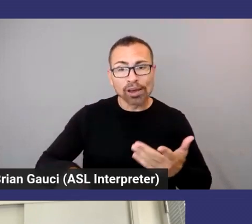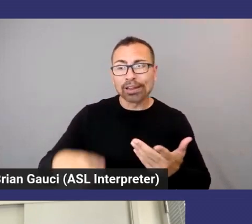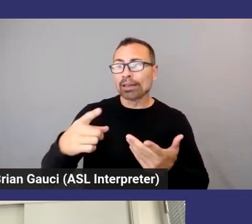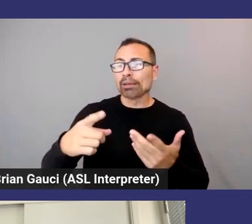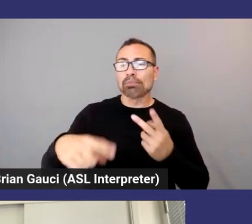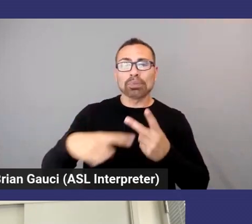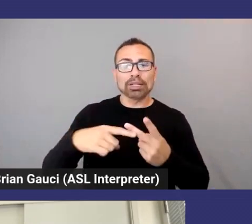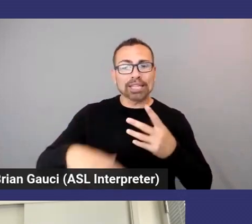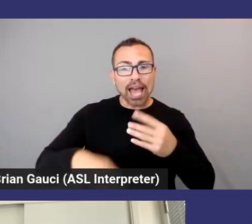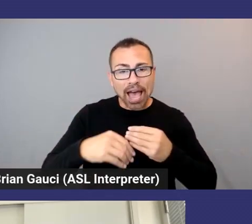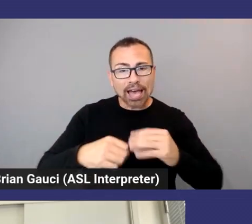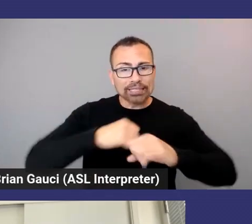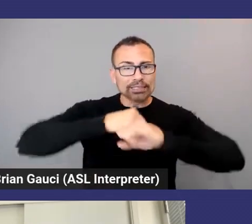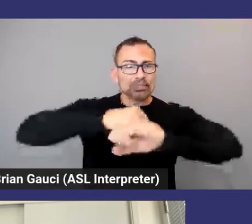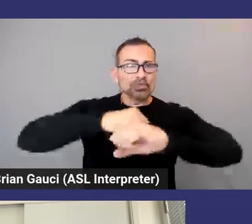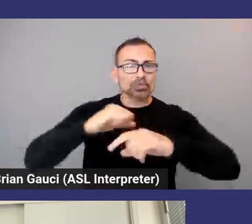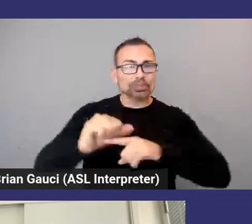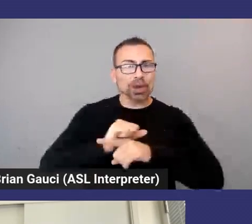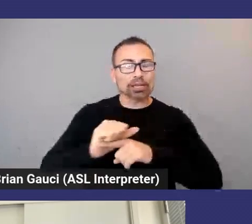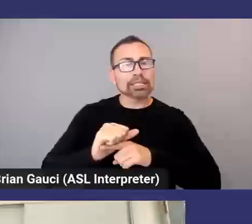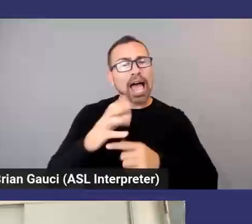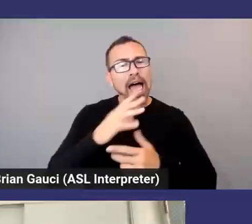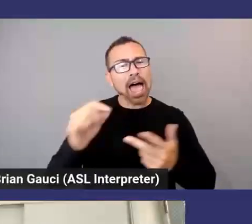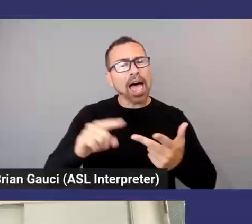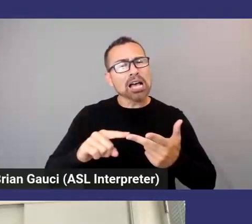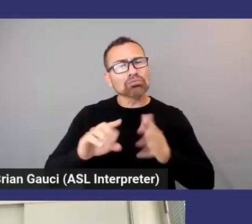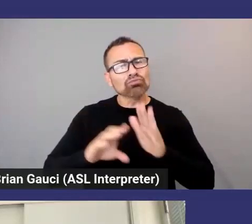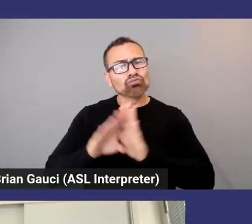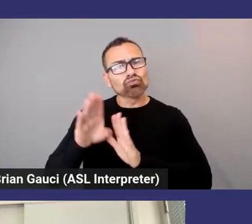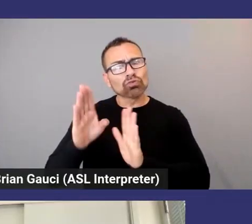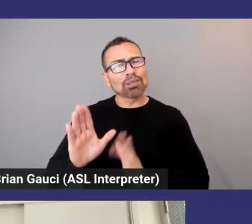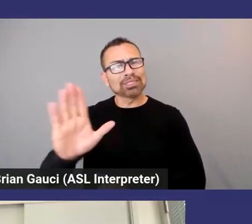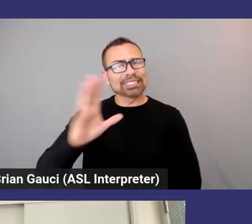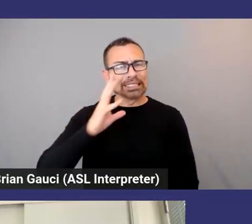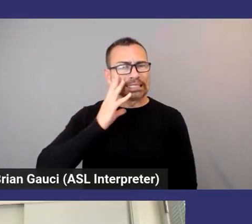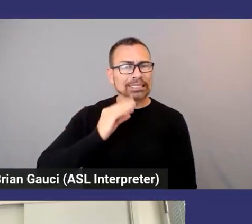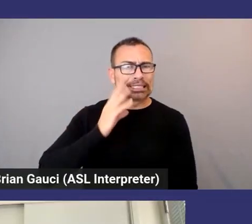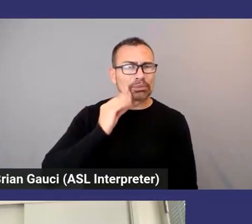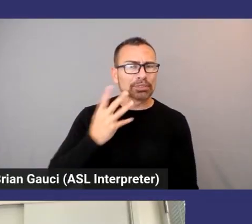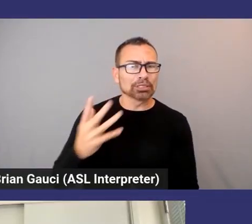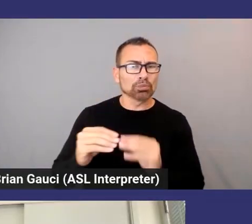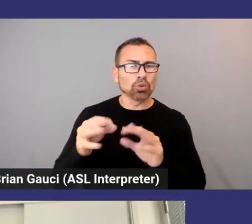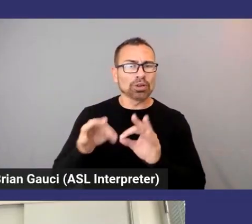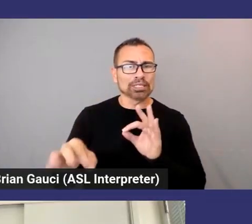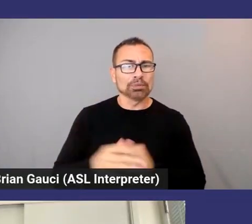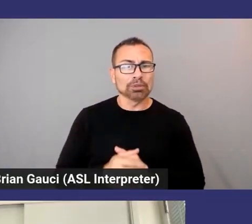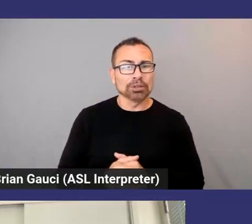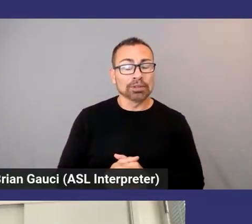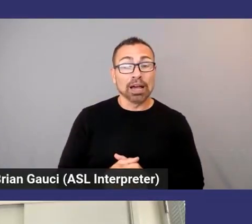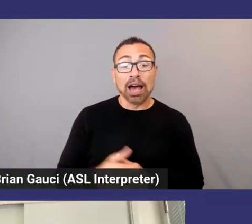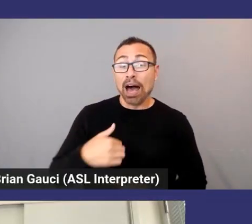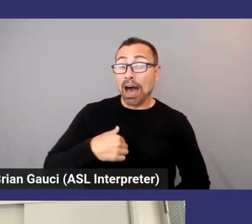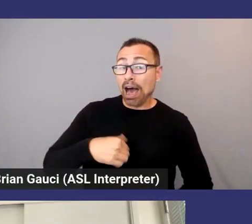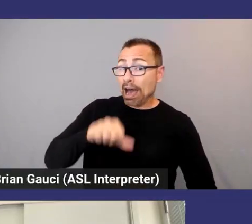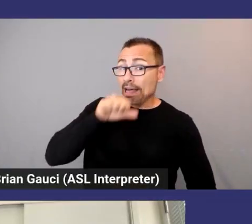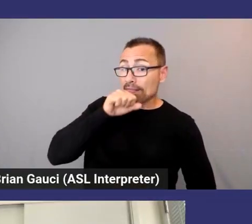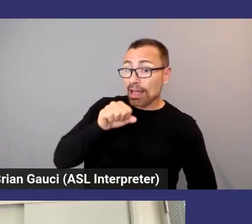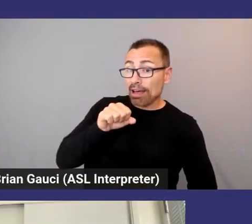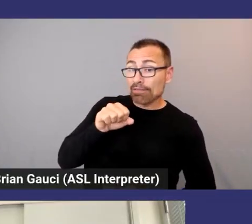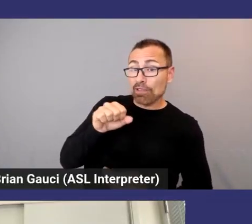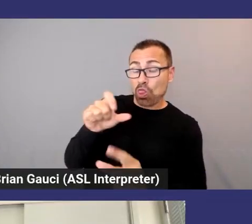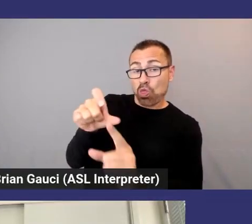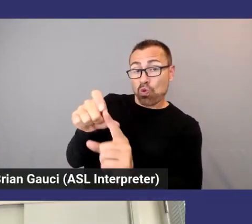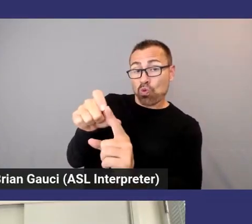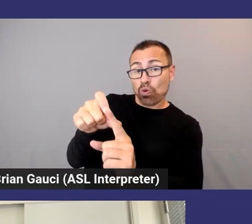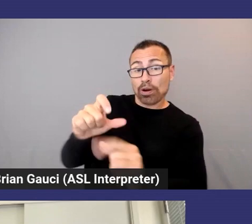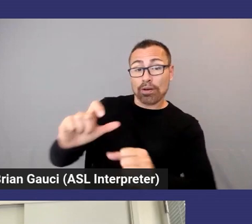also give the developers kind of a simpler experience, right? We don't want, I love the term full stack engineer, but it's